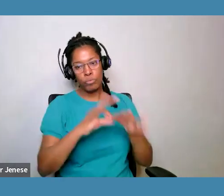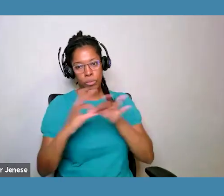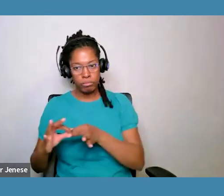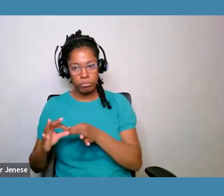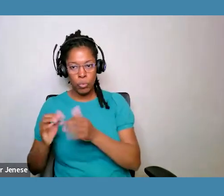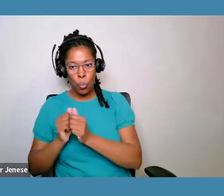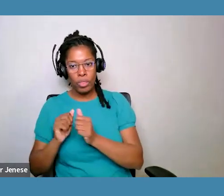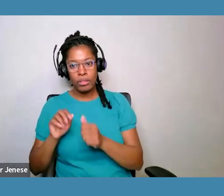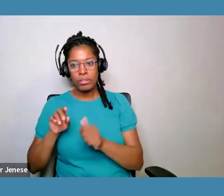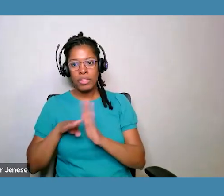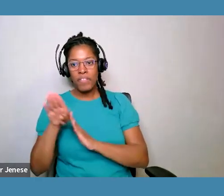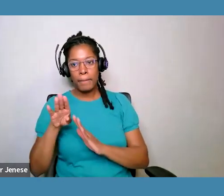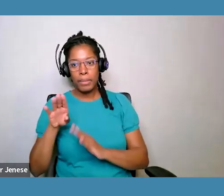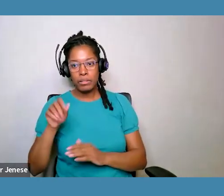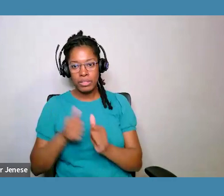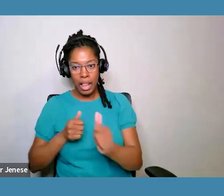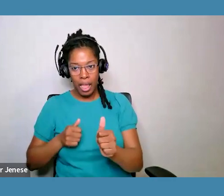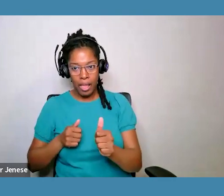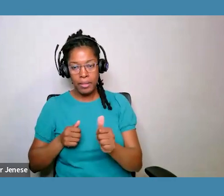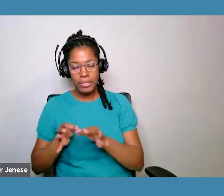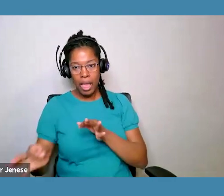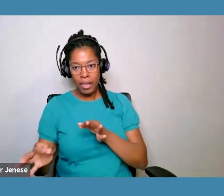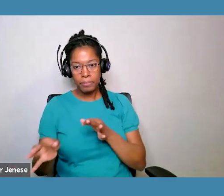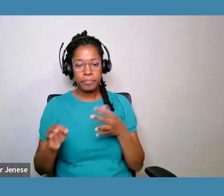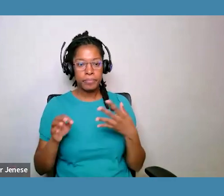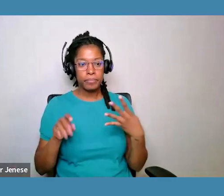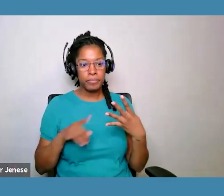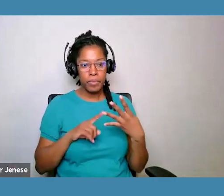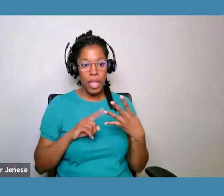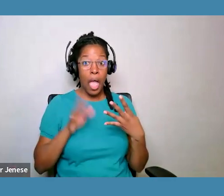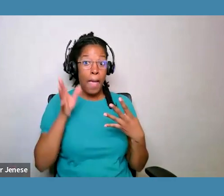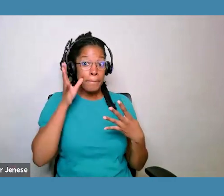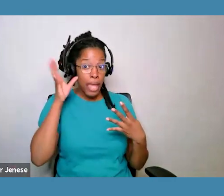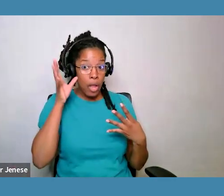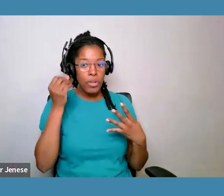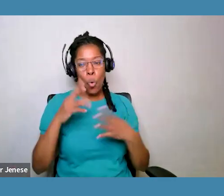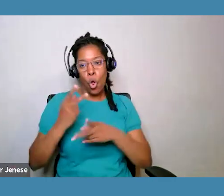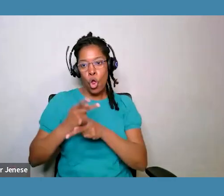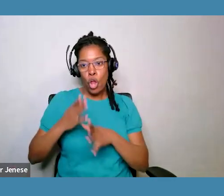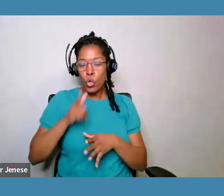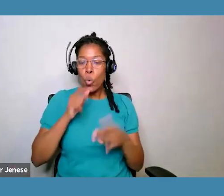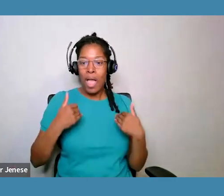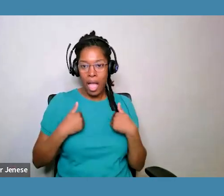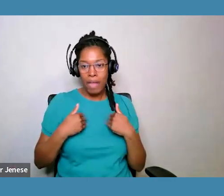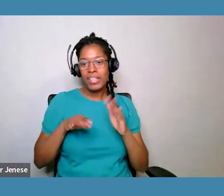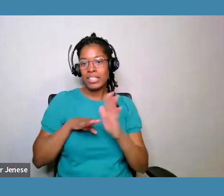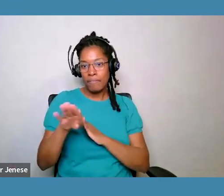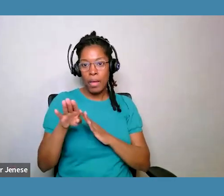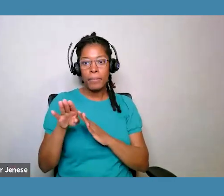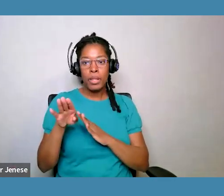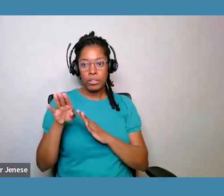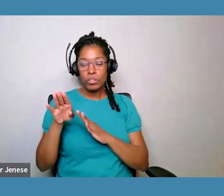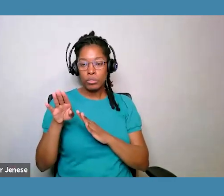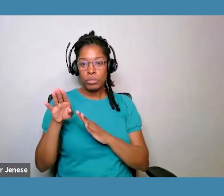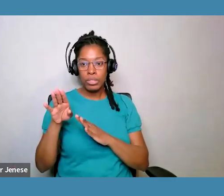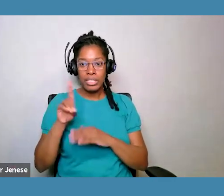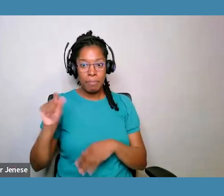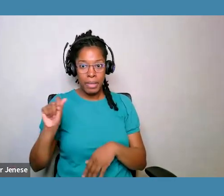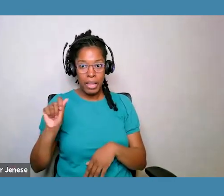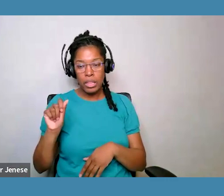delay, a parent or guardian who has developmental disabilities that's going to require assistance meeting the child's